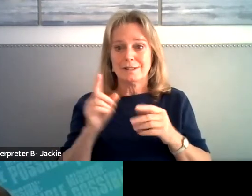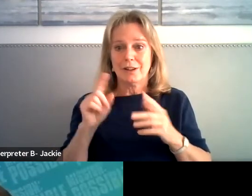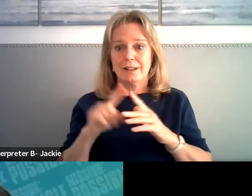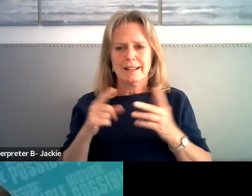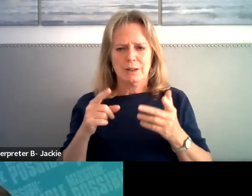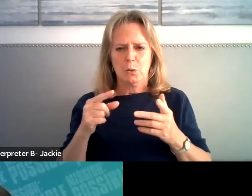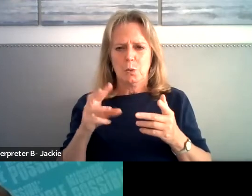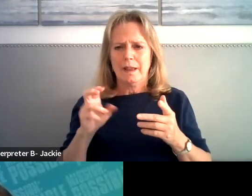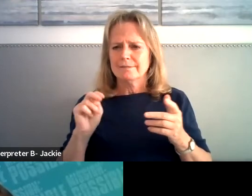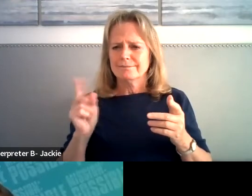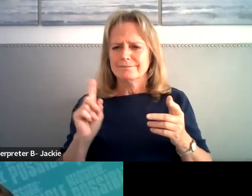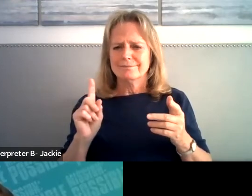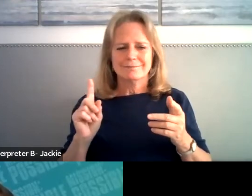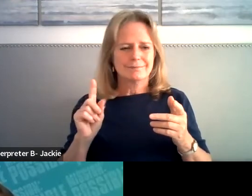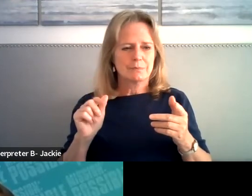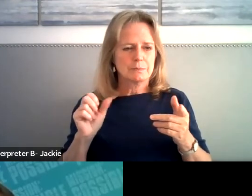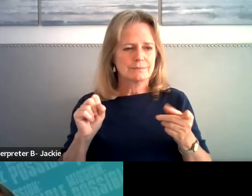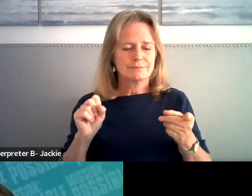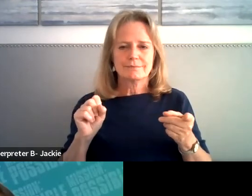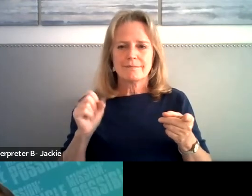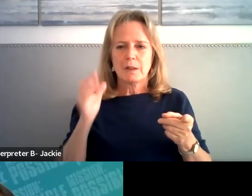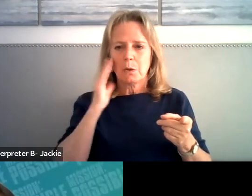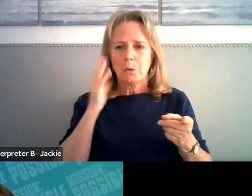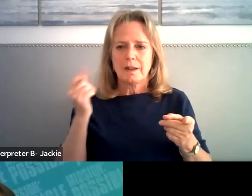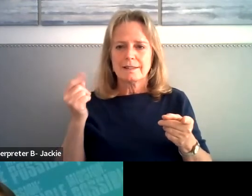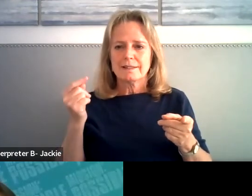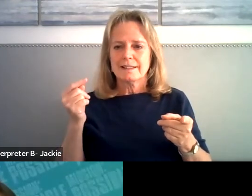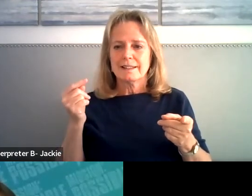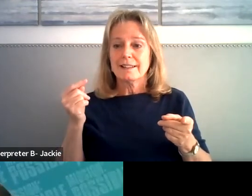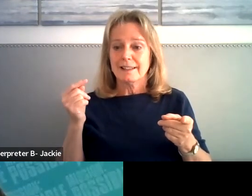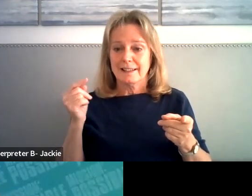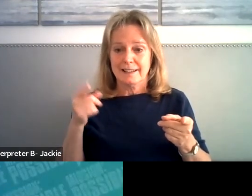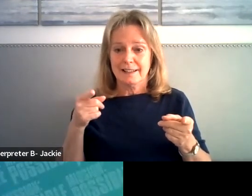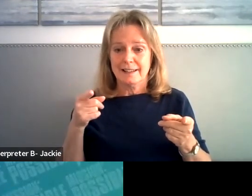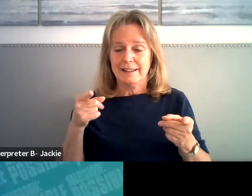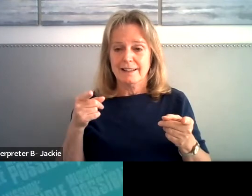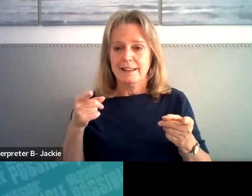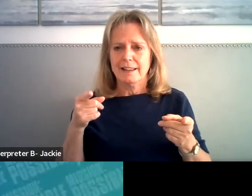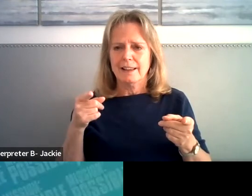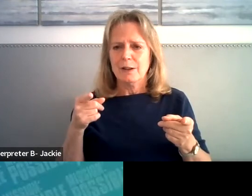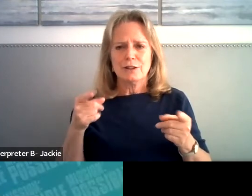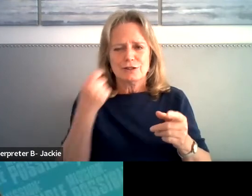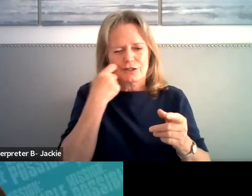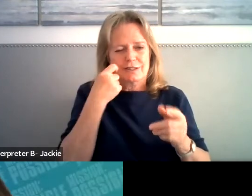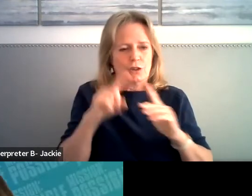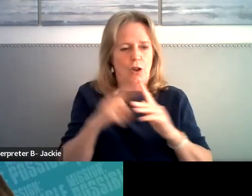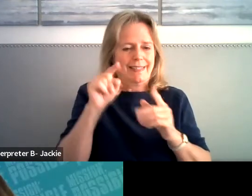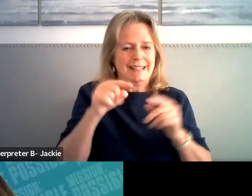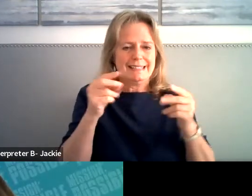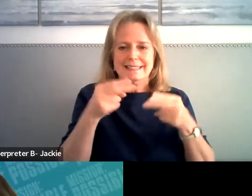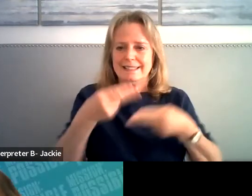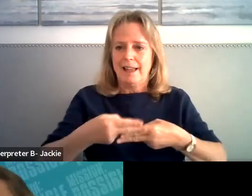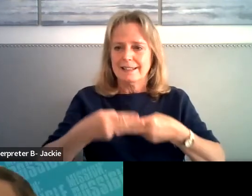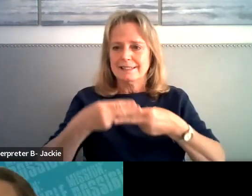maybe you can fill me in. You know what? You were just barely starting this slide.